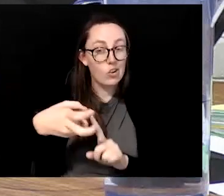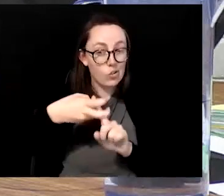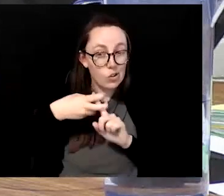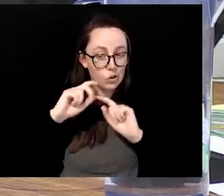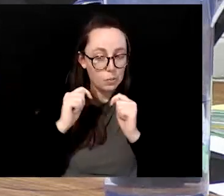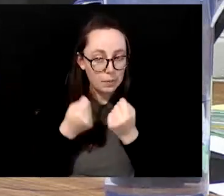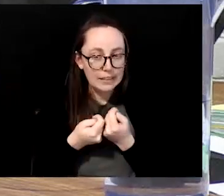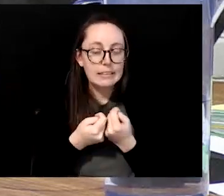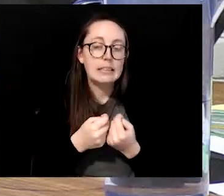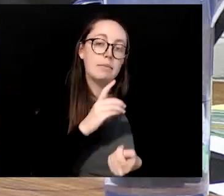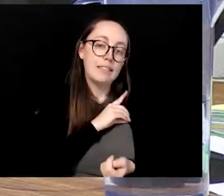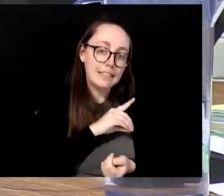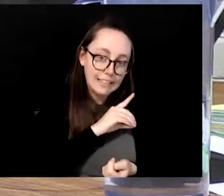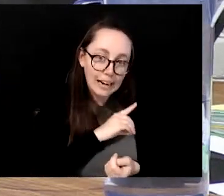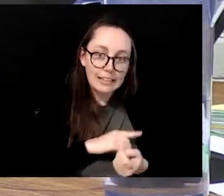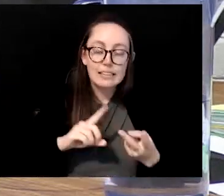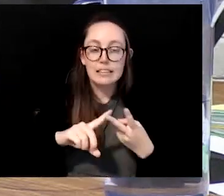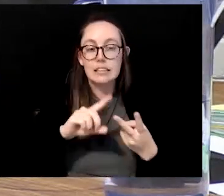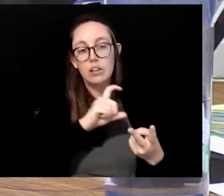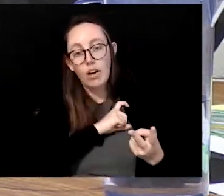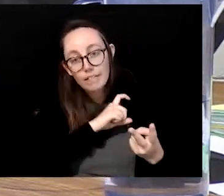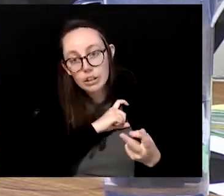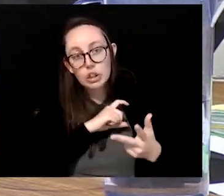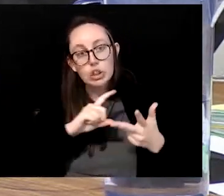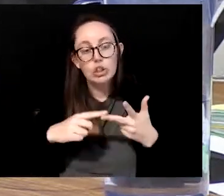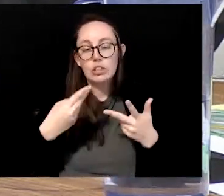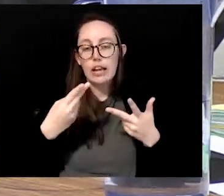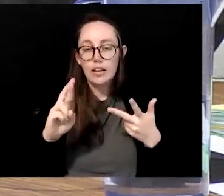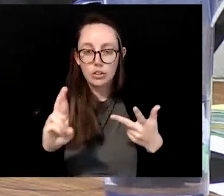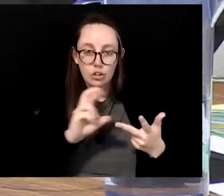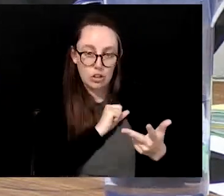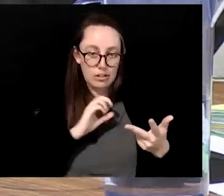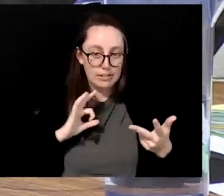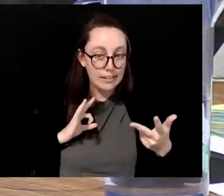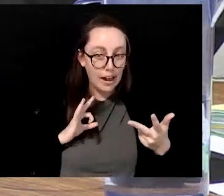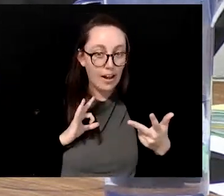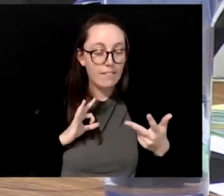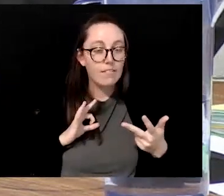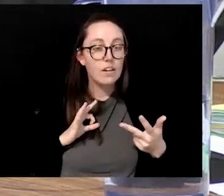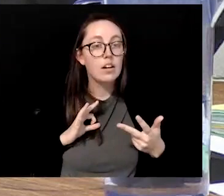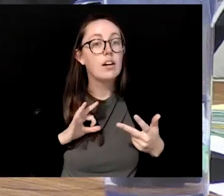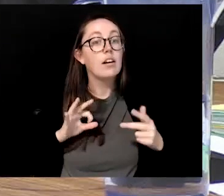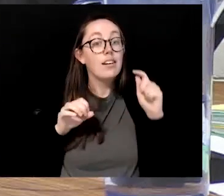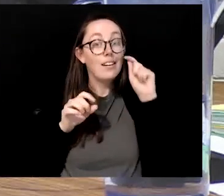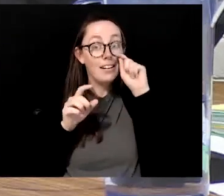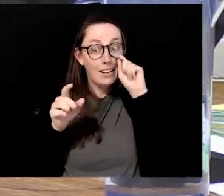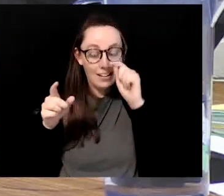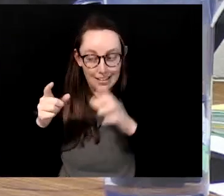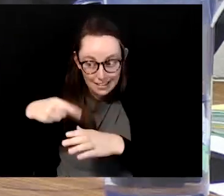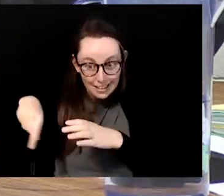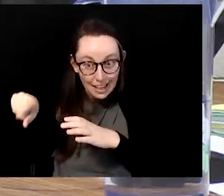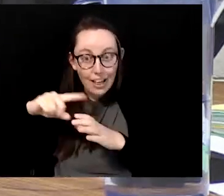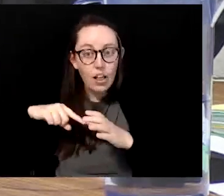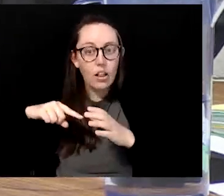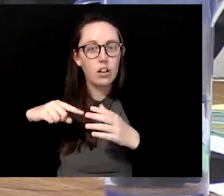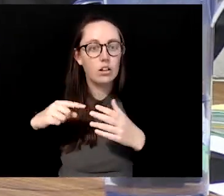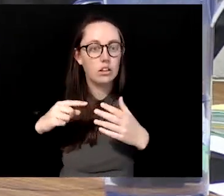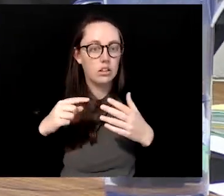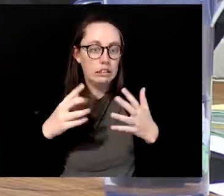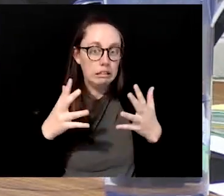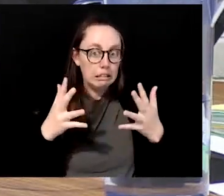HR staff are diligently working on a goal of six to eight candidates enrolled for the August 2023